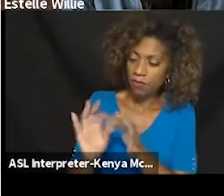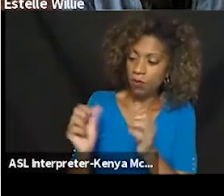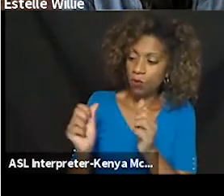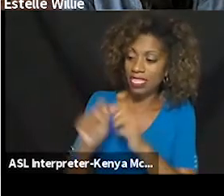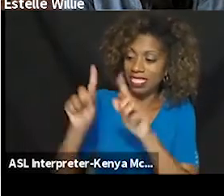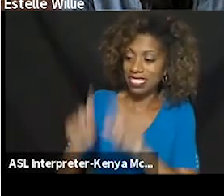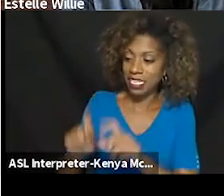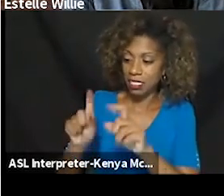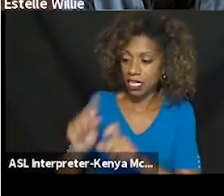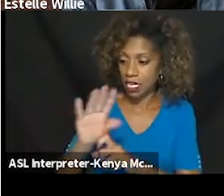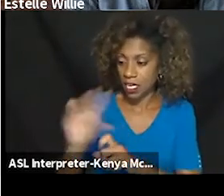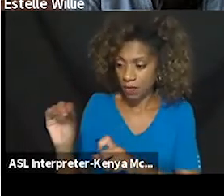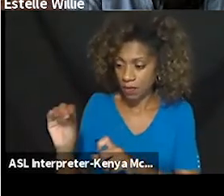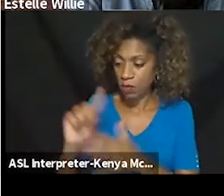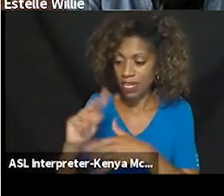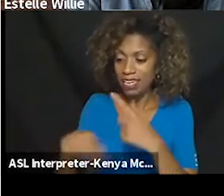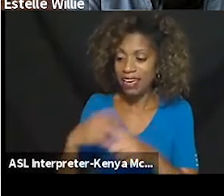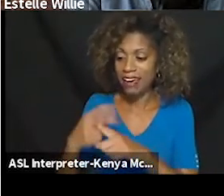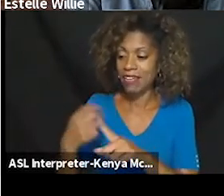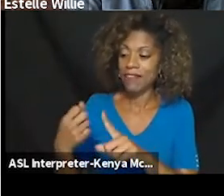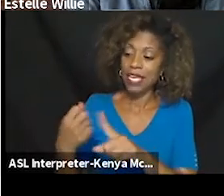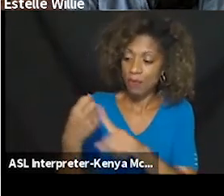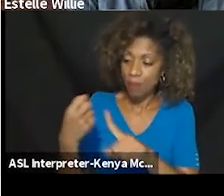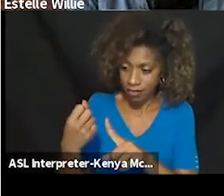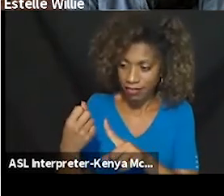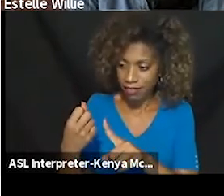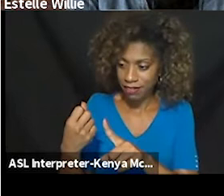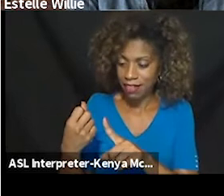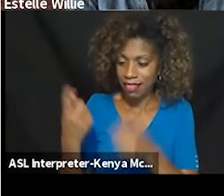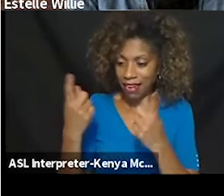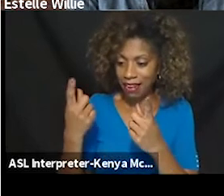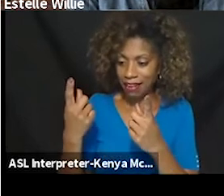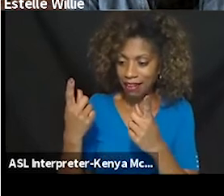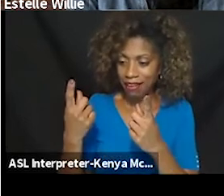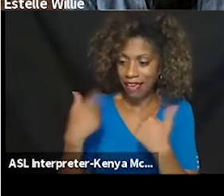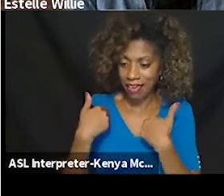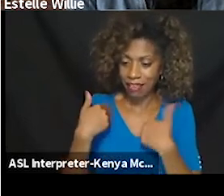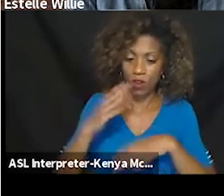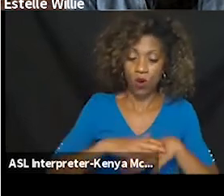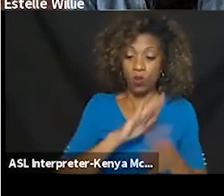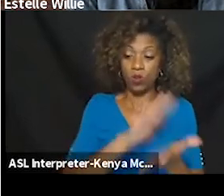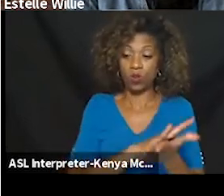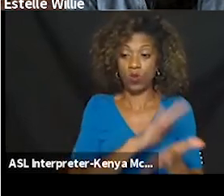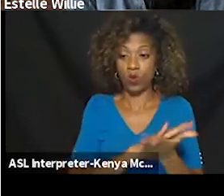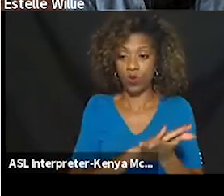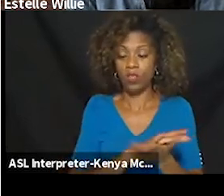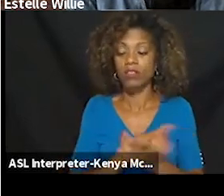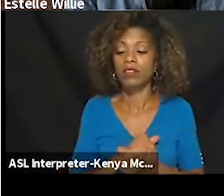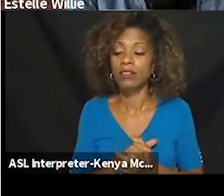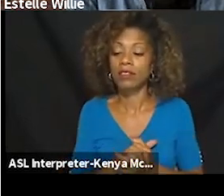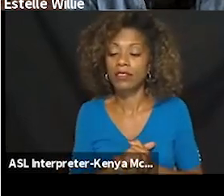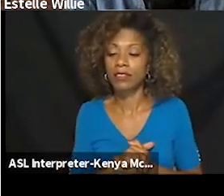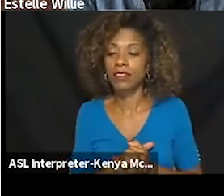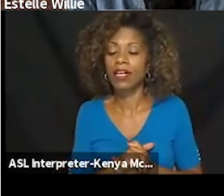for schools. So those are the 5 pieces of the strategy. And I'm sure you guys all have